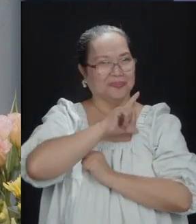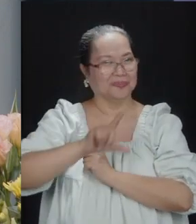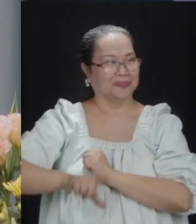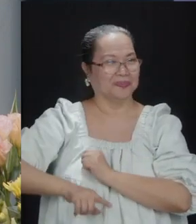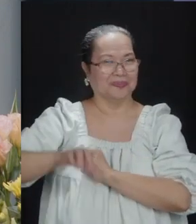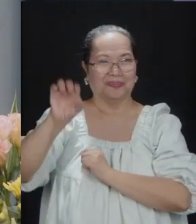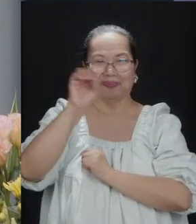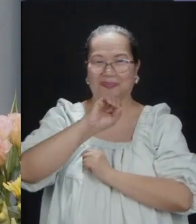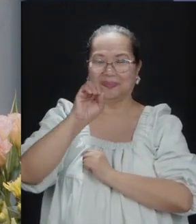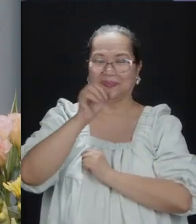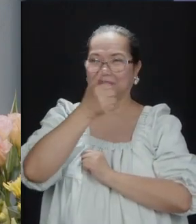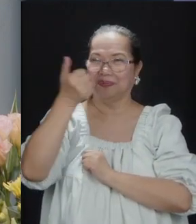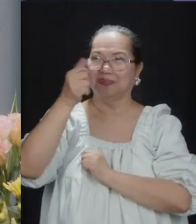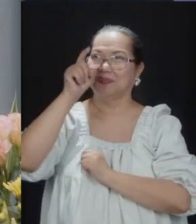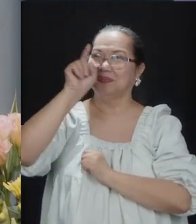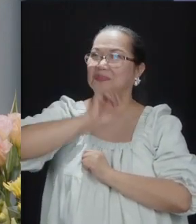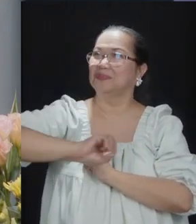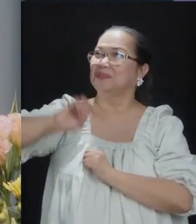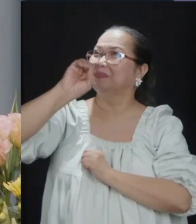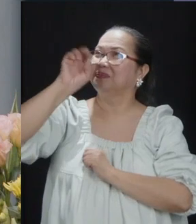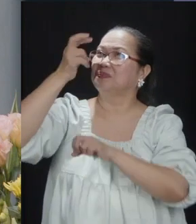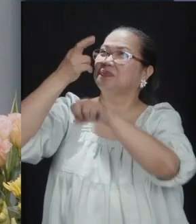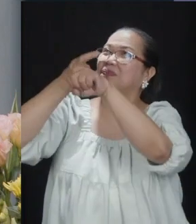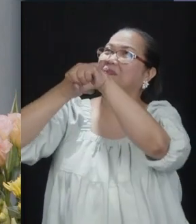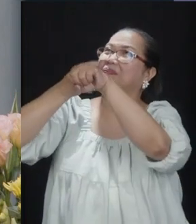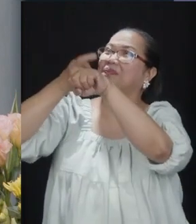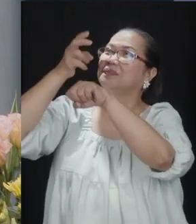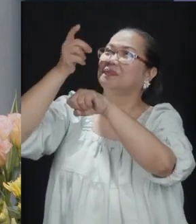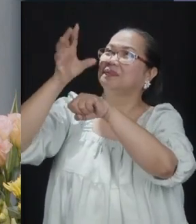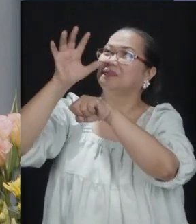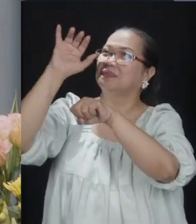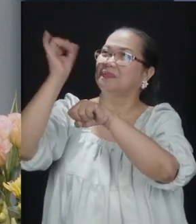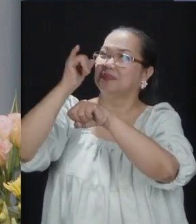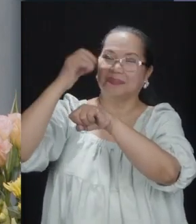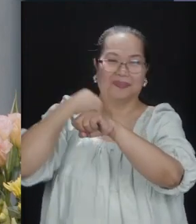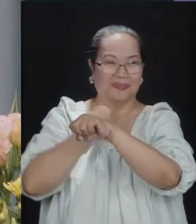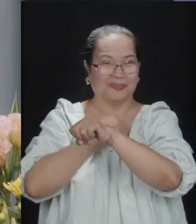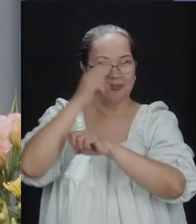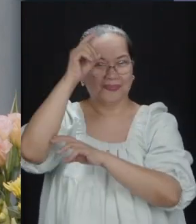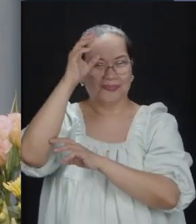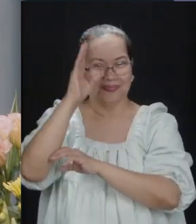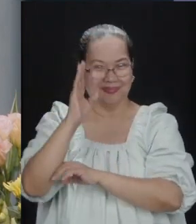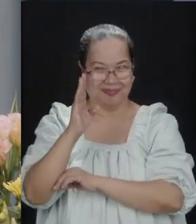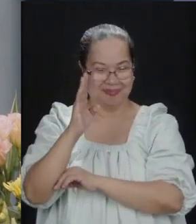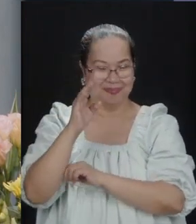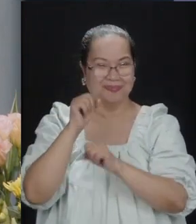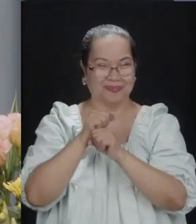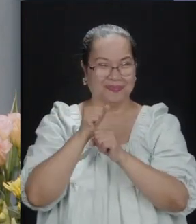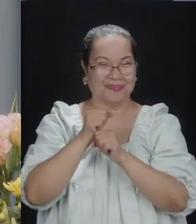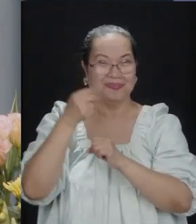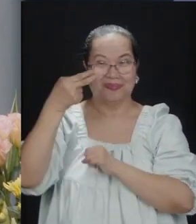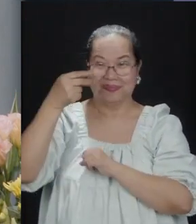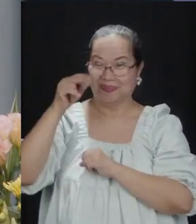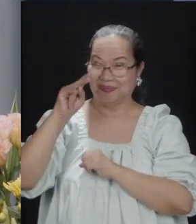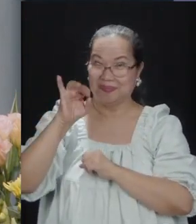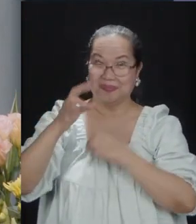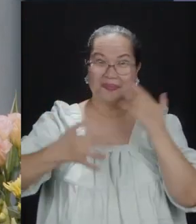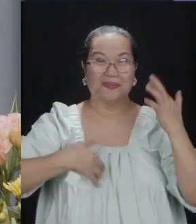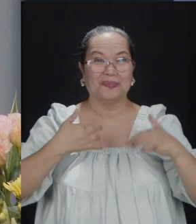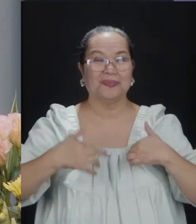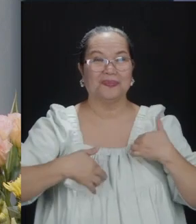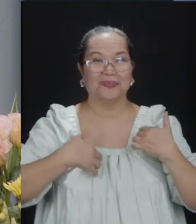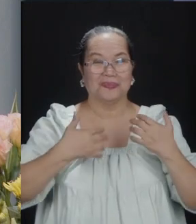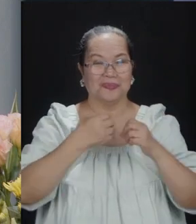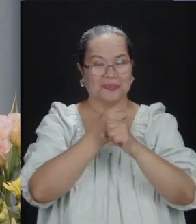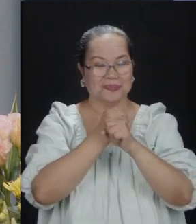none besides you. There is no rock like our God. So Hannah rejoiced in the